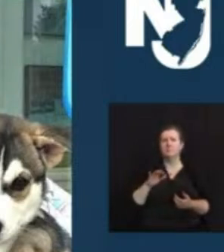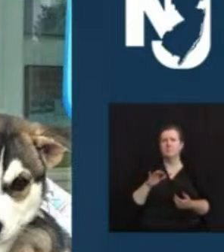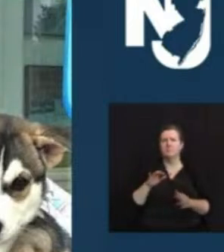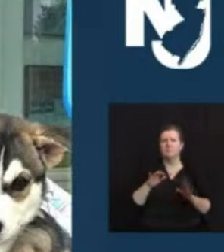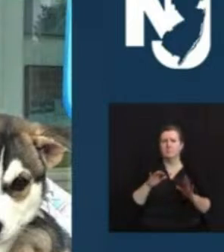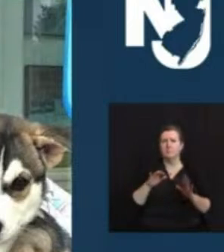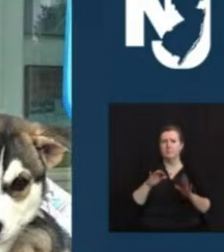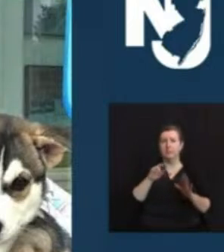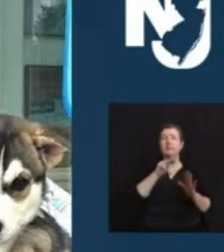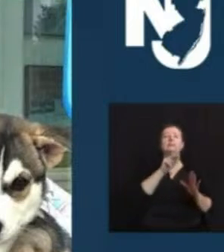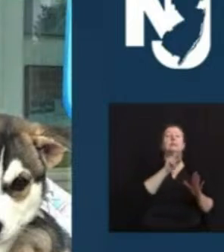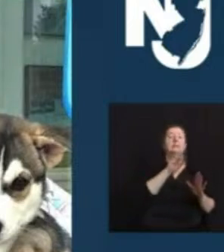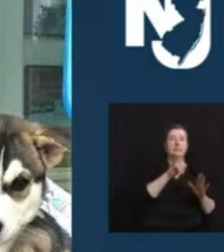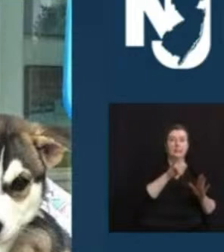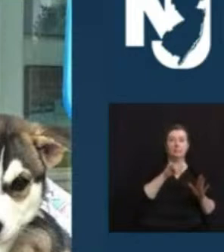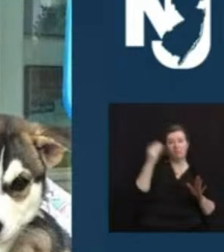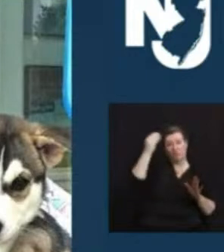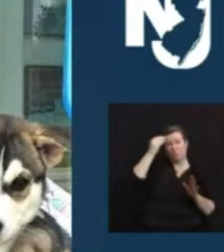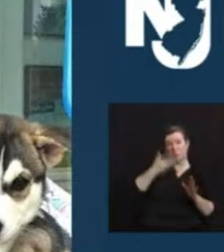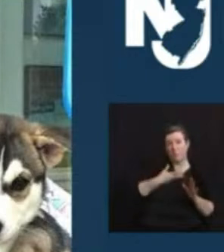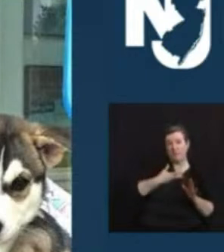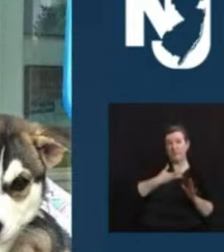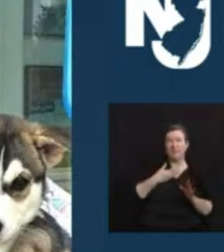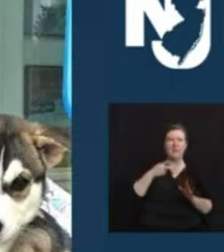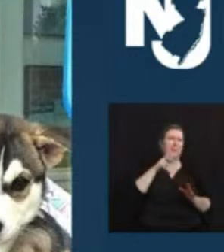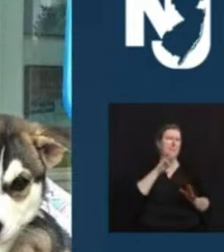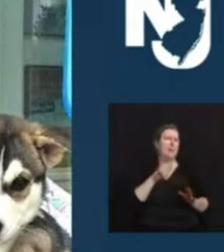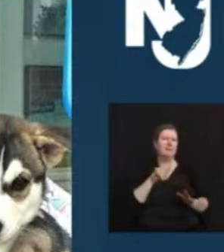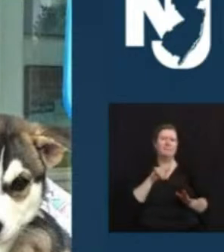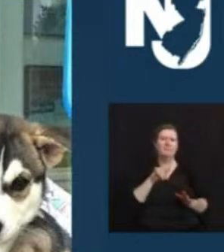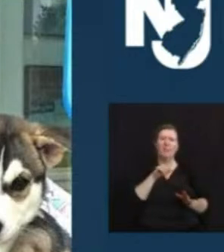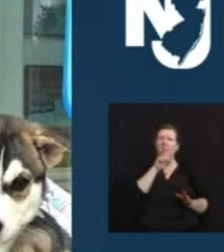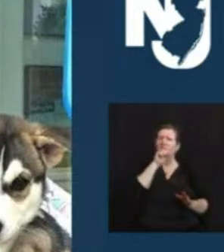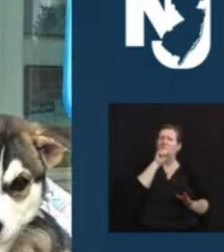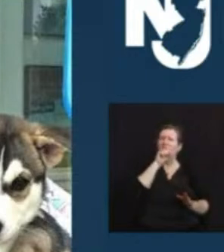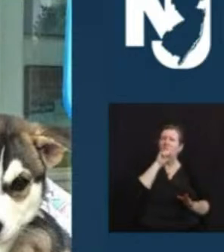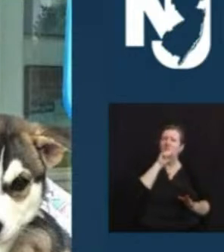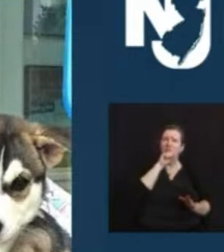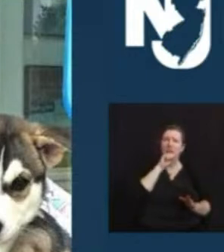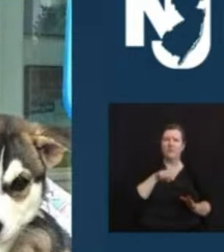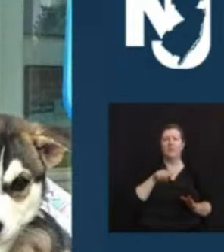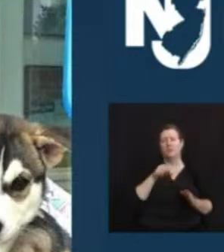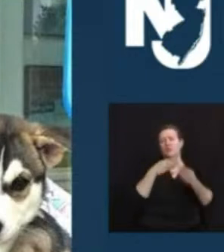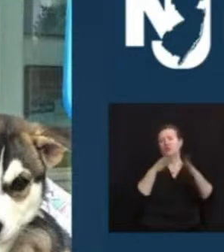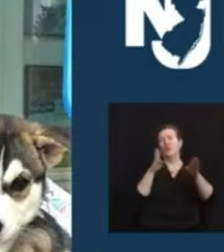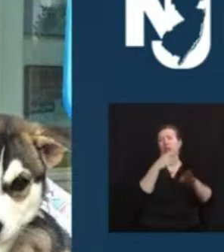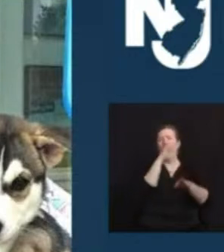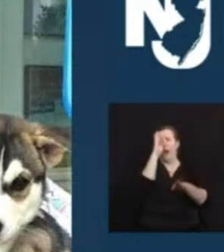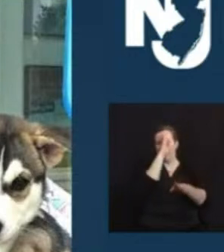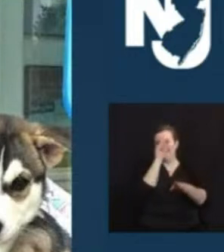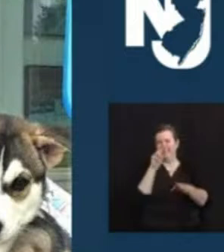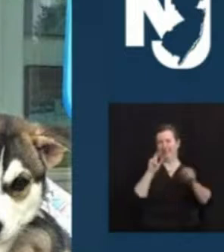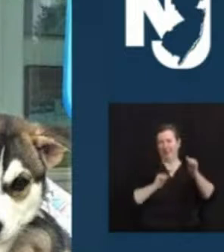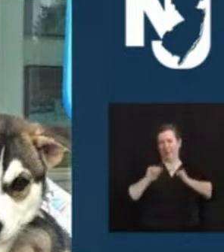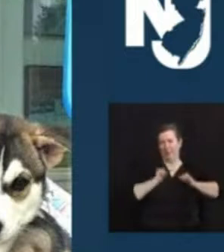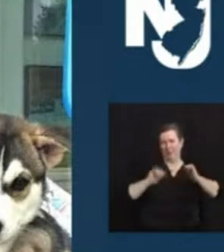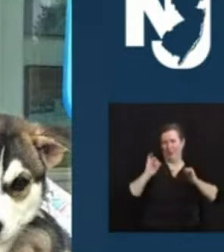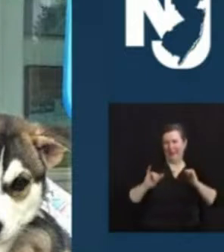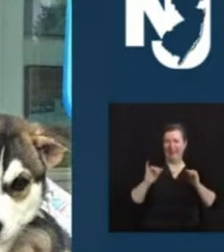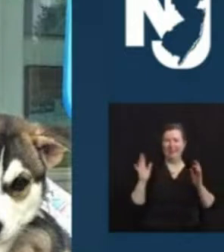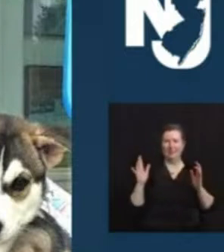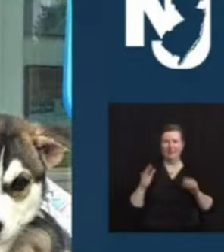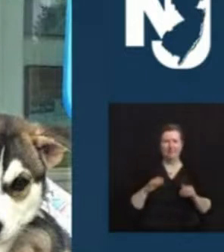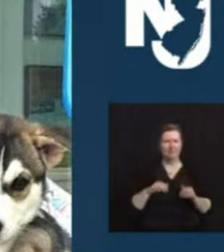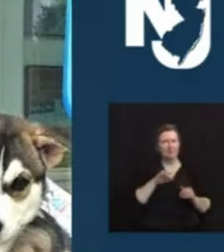fan and General Hospital fan, which was where he got his start. It turns out she wasn't just a fan, she's known him for 18 years. And she